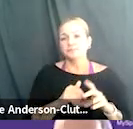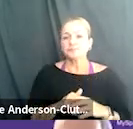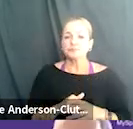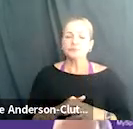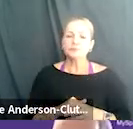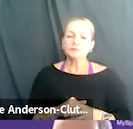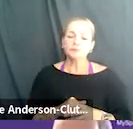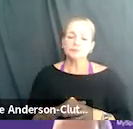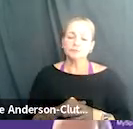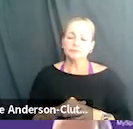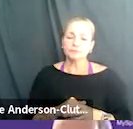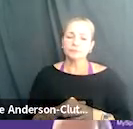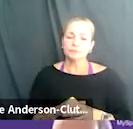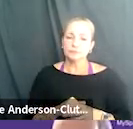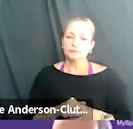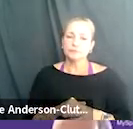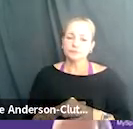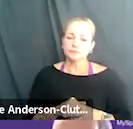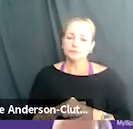his family was pretty